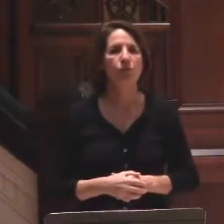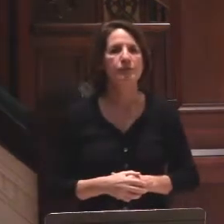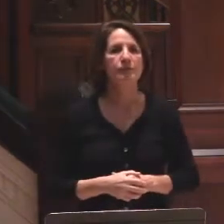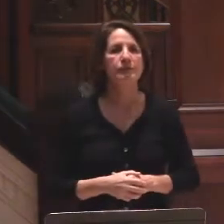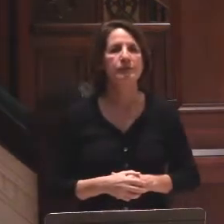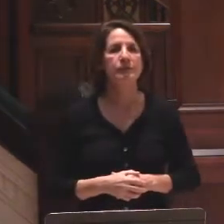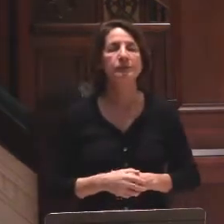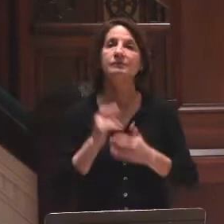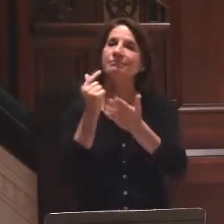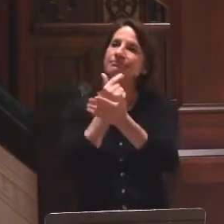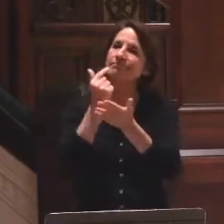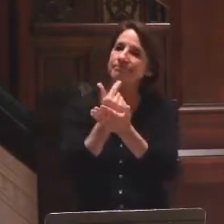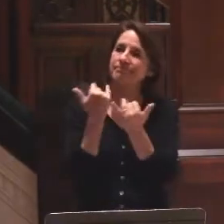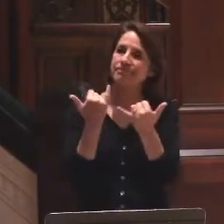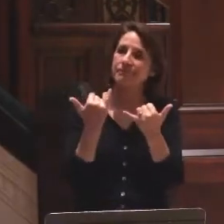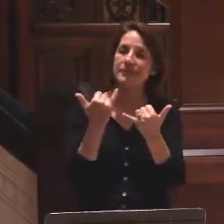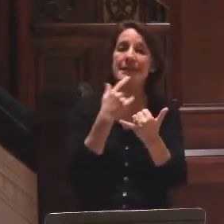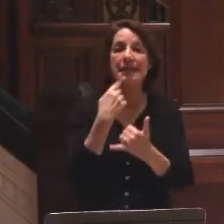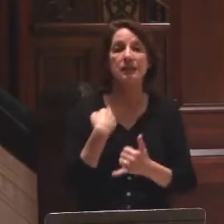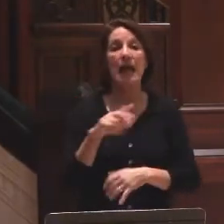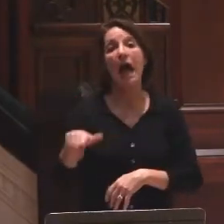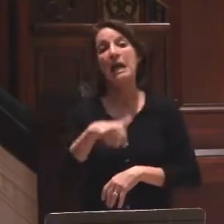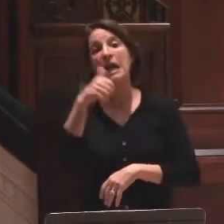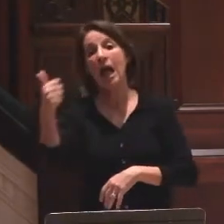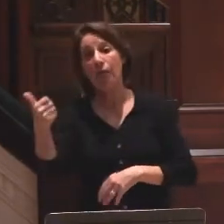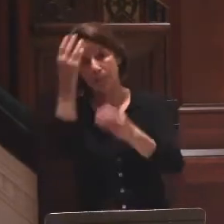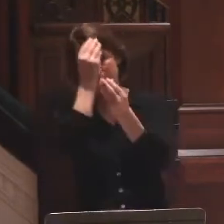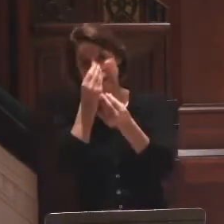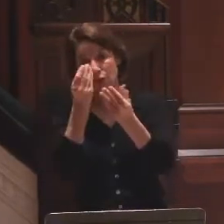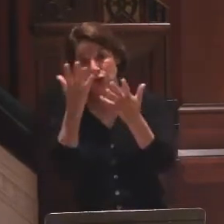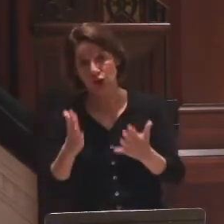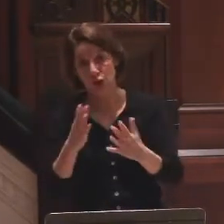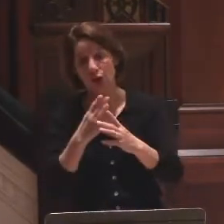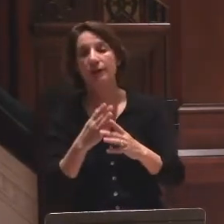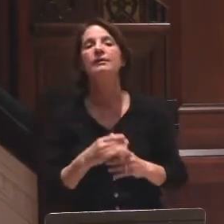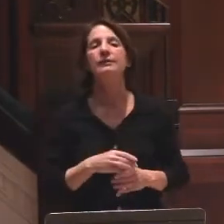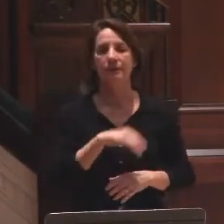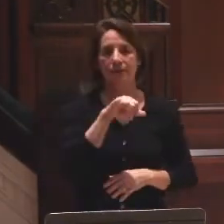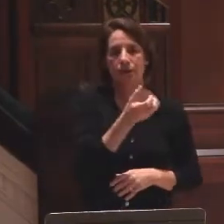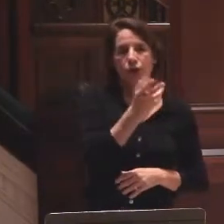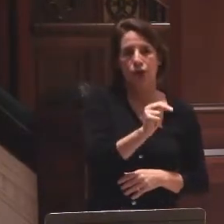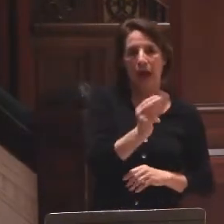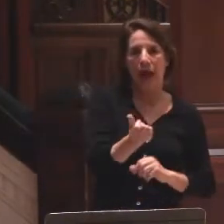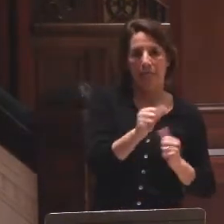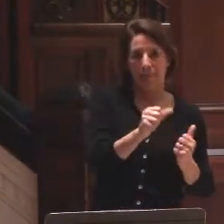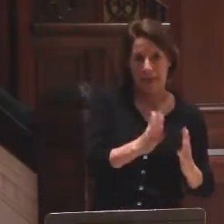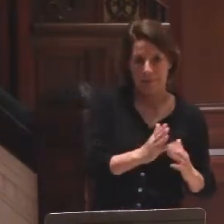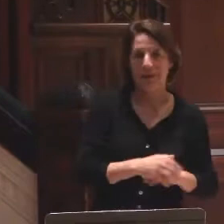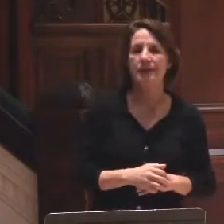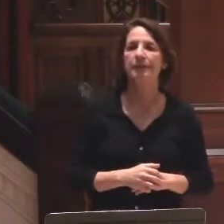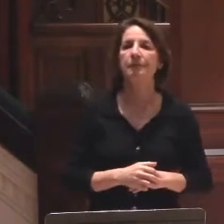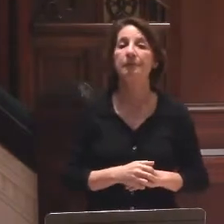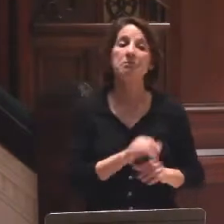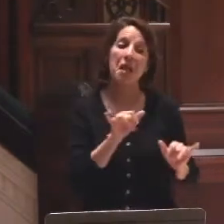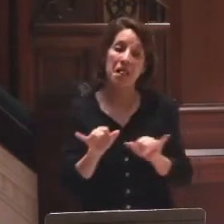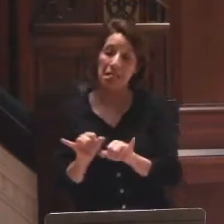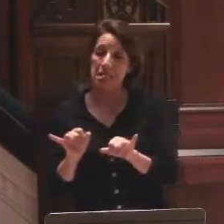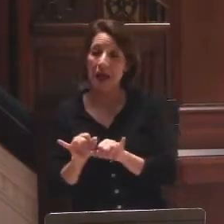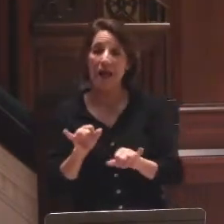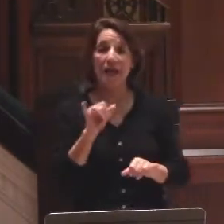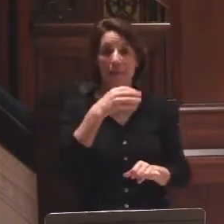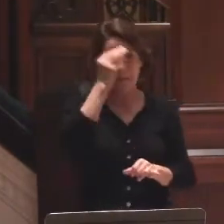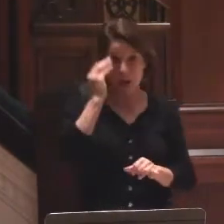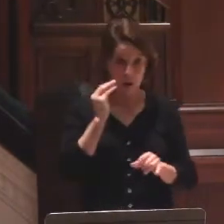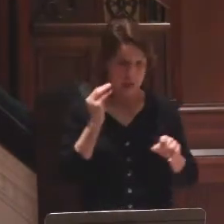The gospel today tells us about another messenger from God, John the Baptist. Like Our Lady of Guadalupe, John